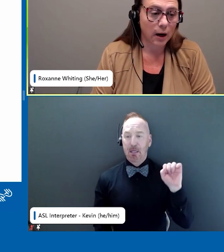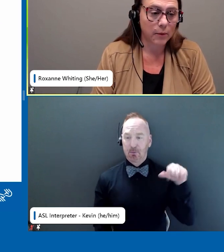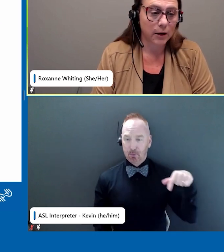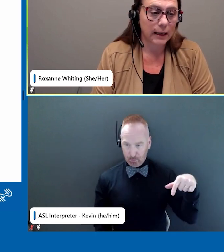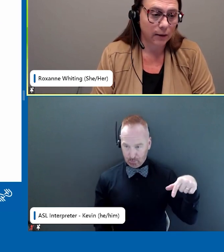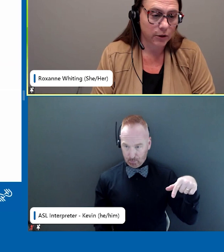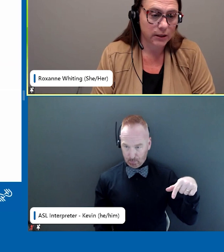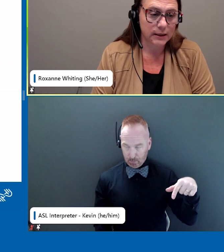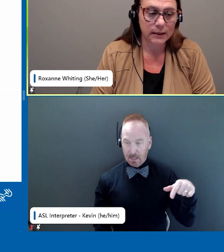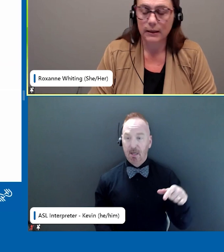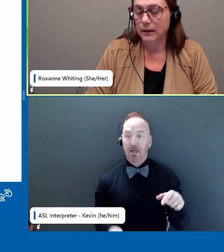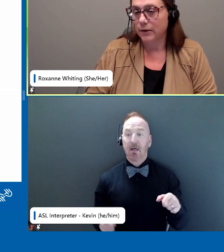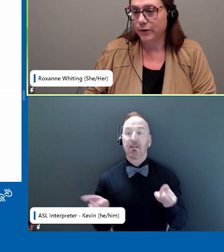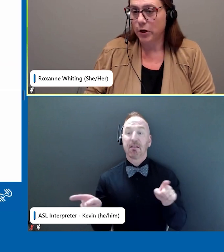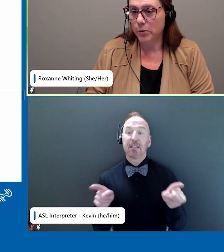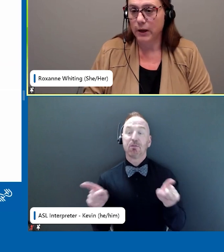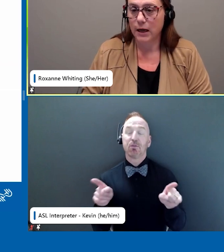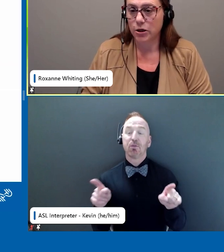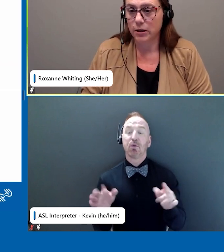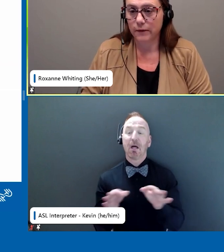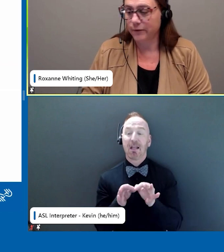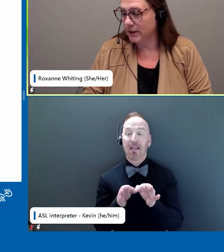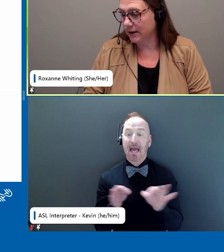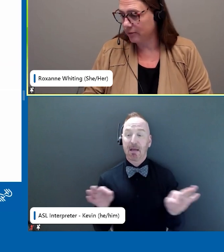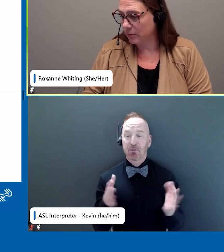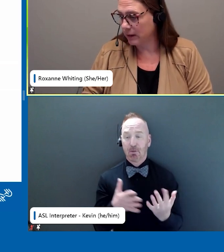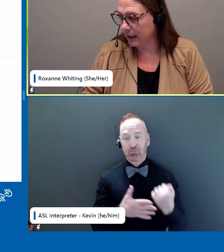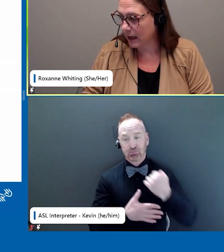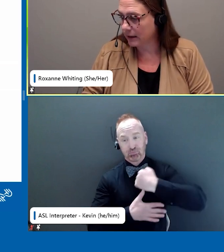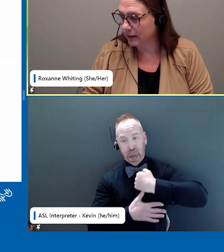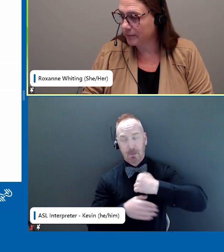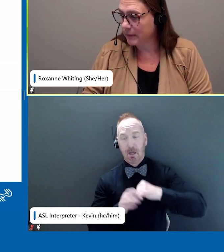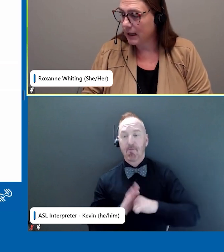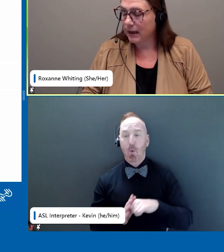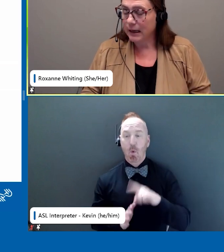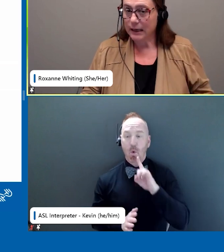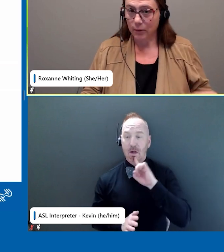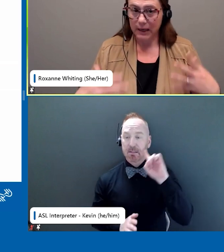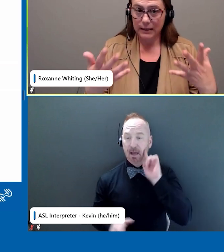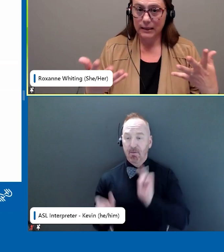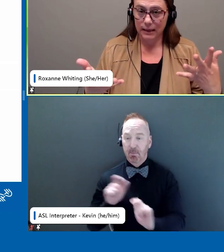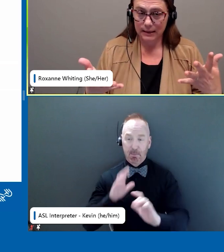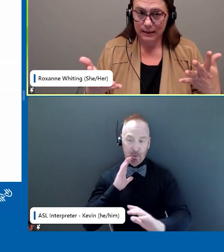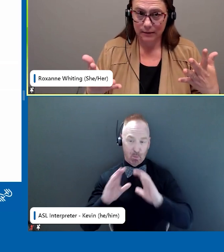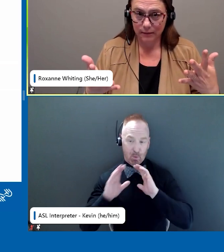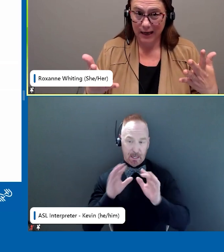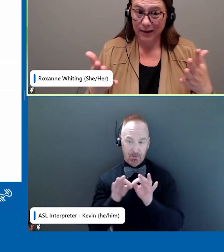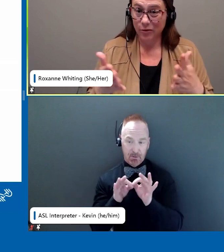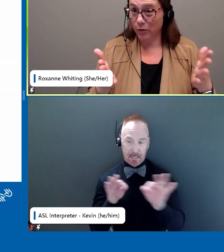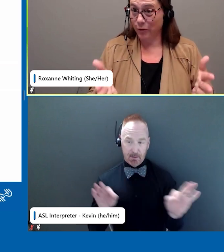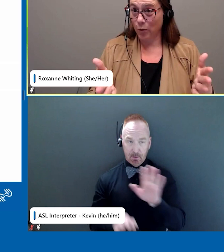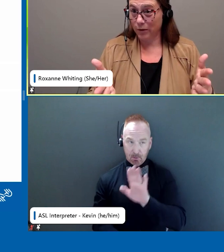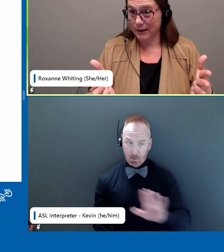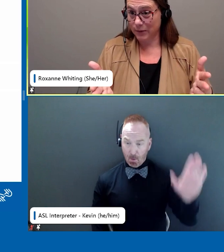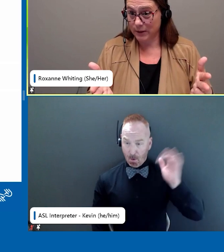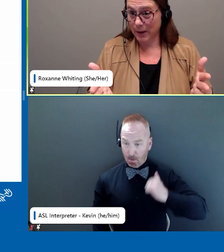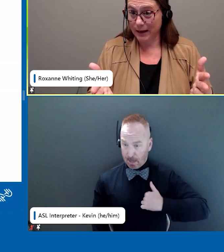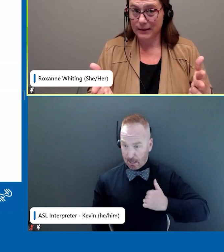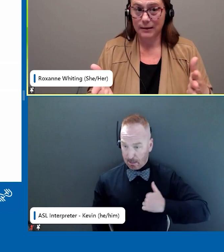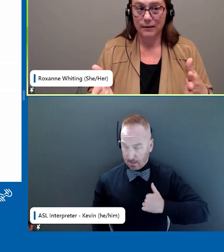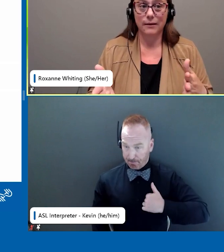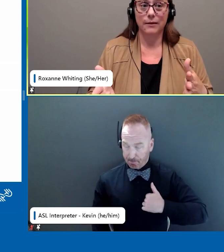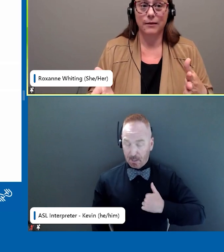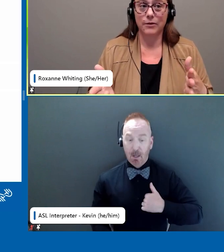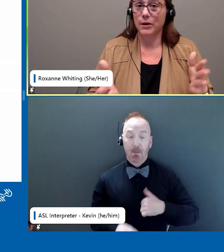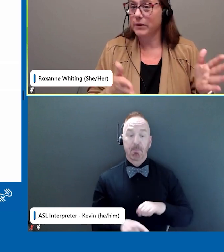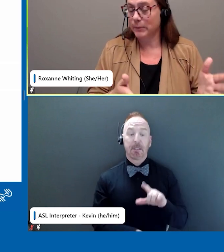as the primary languages for communication for deaf people in Canada. Now, because of this, and even before this was